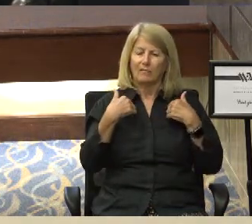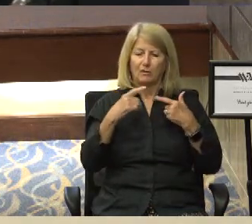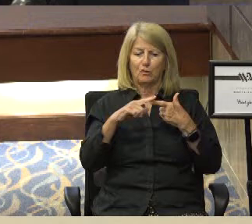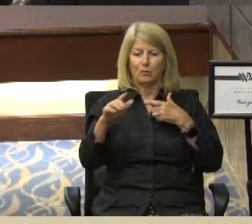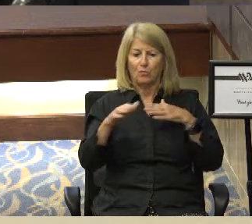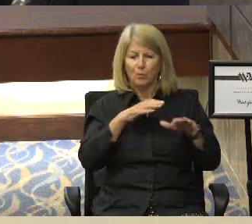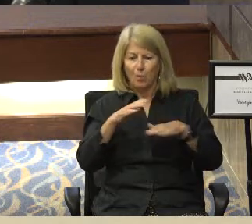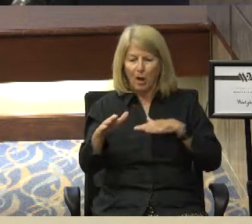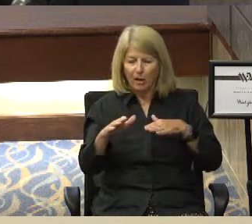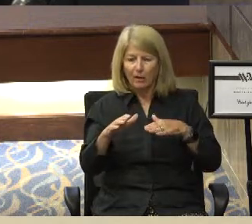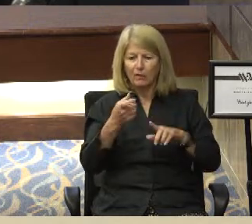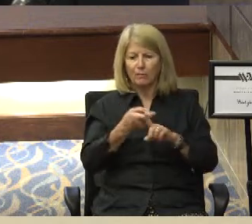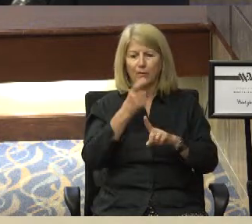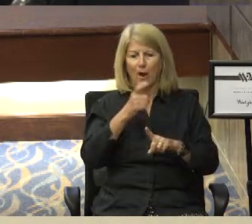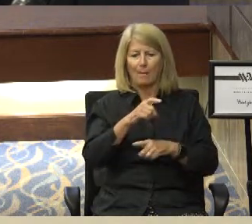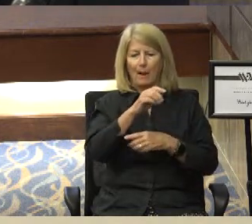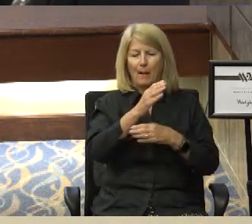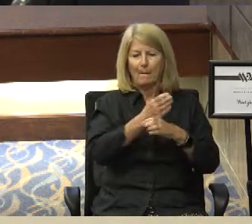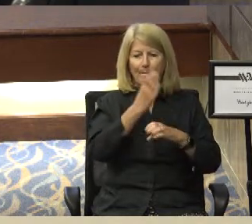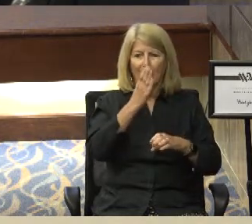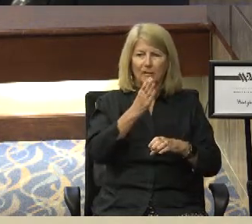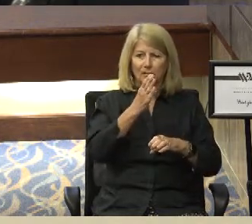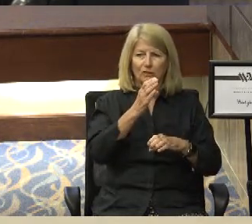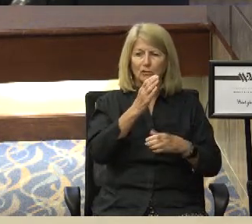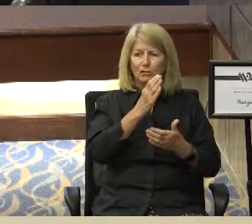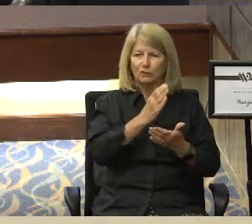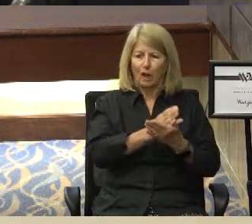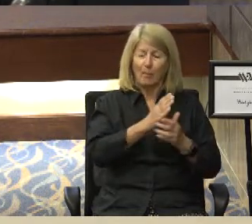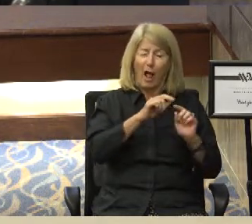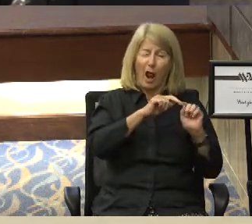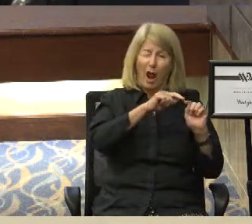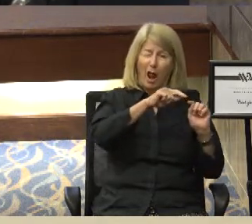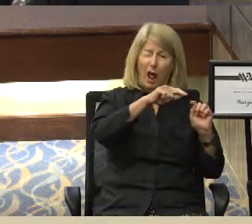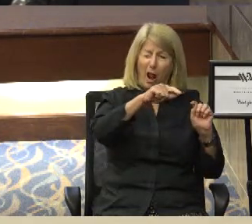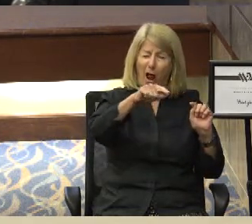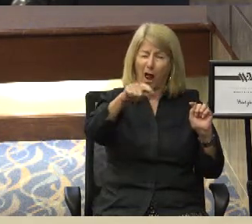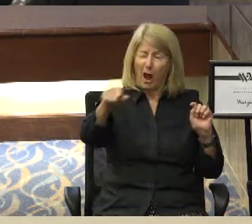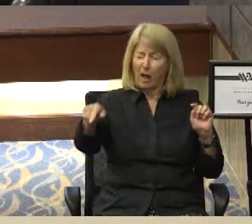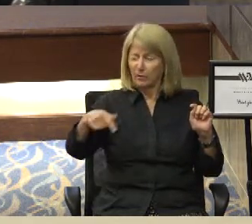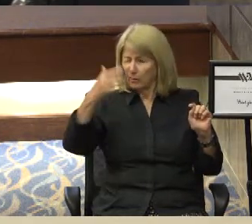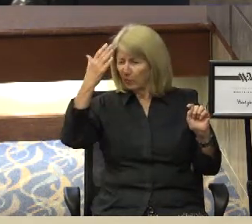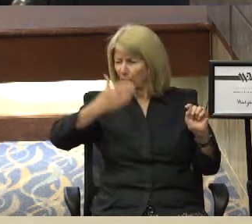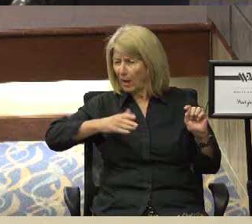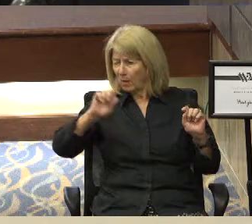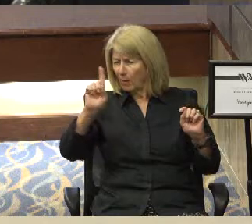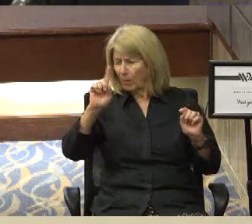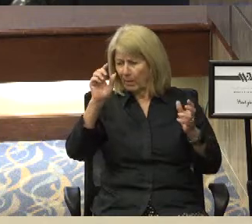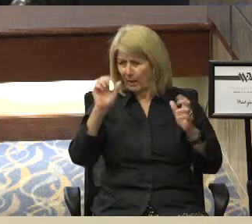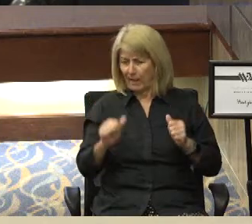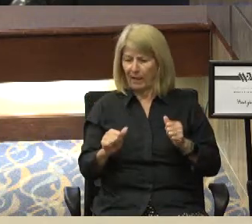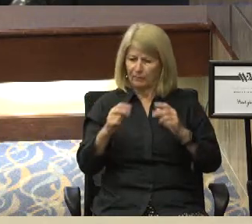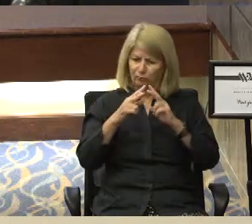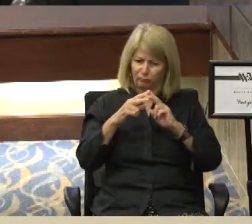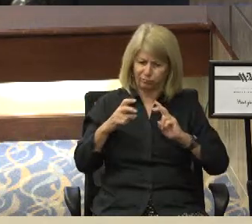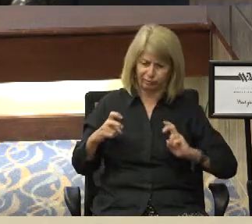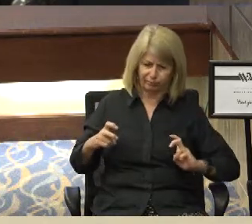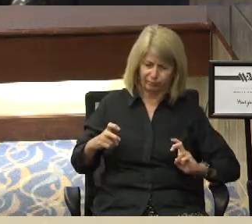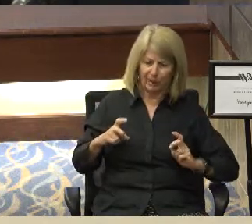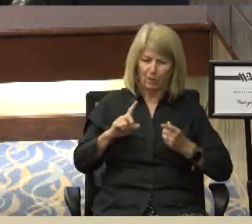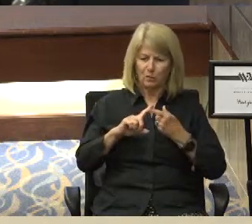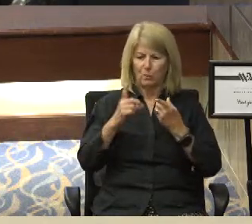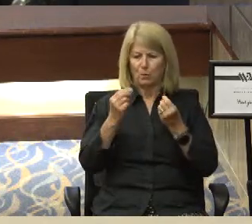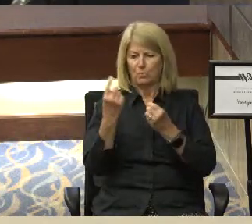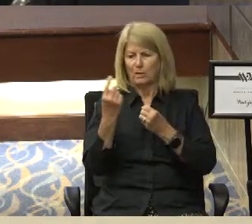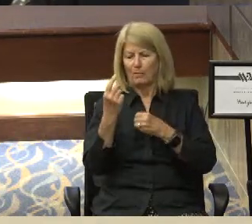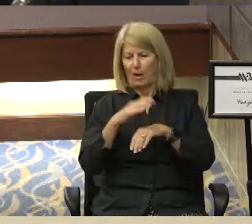Mr. Peters around the facility into the front, when we might explore doing something on site,